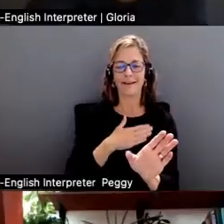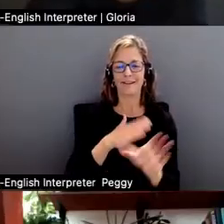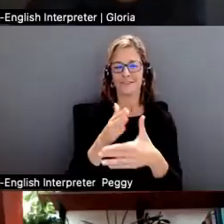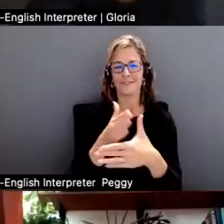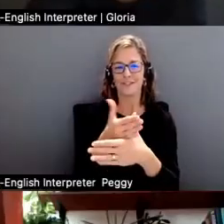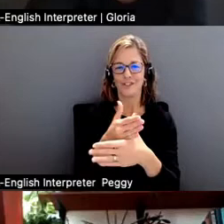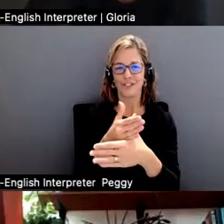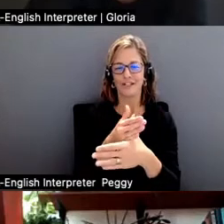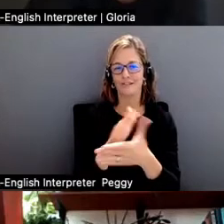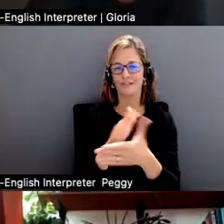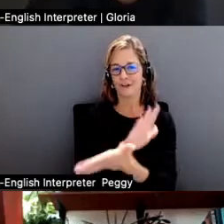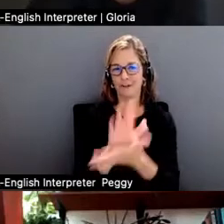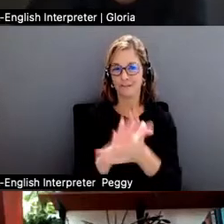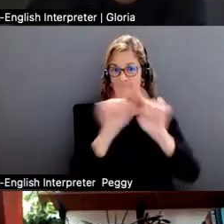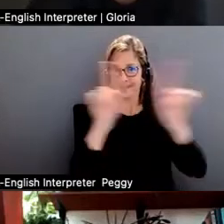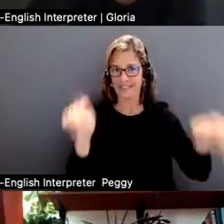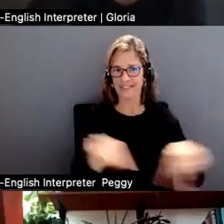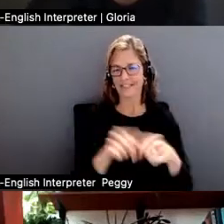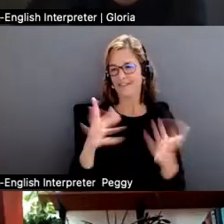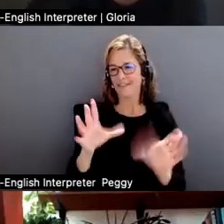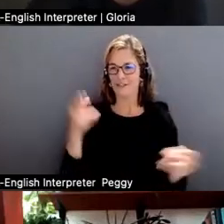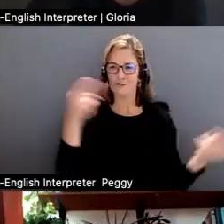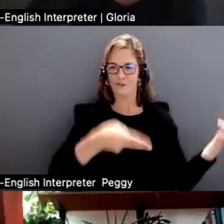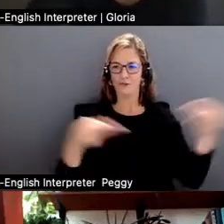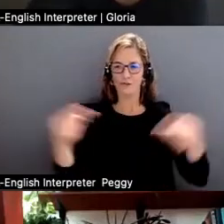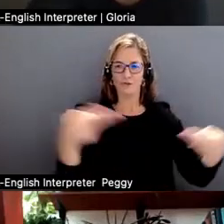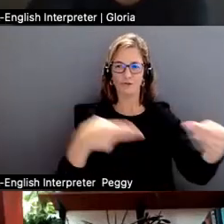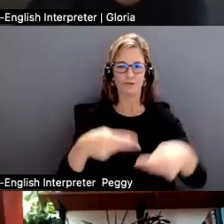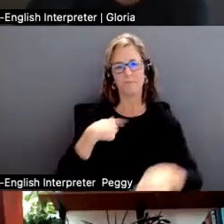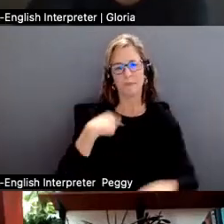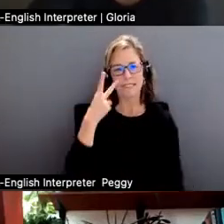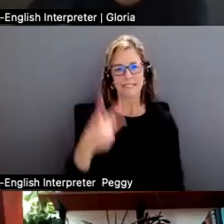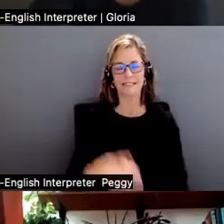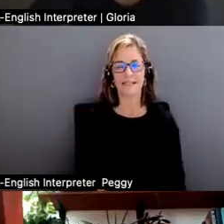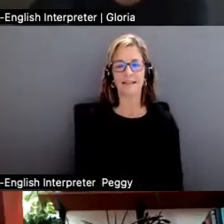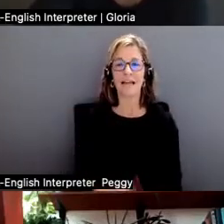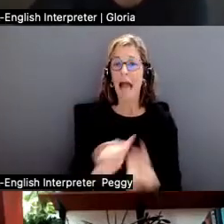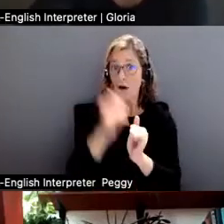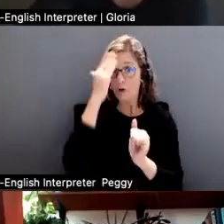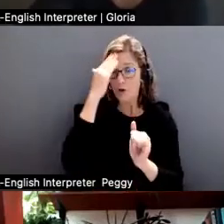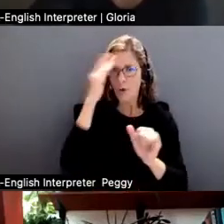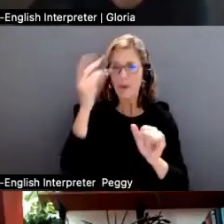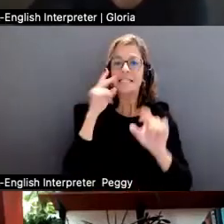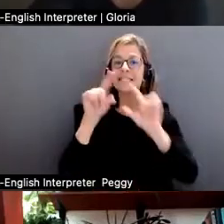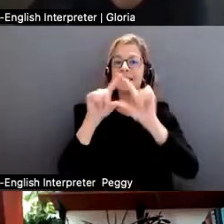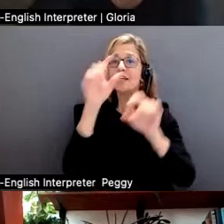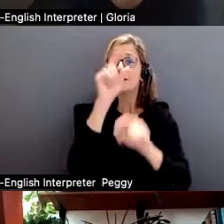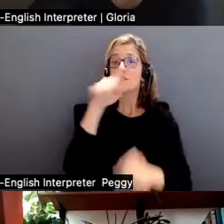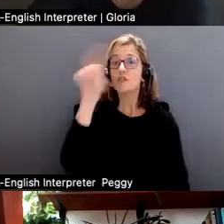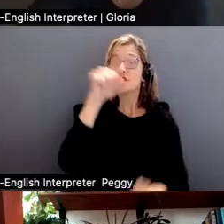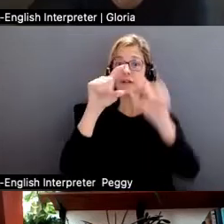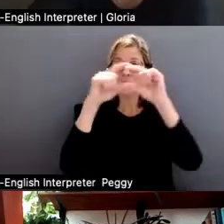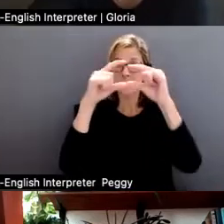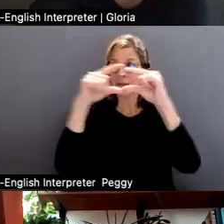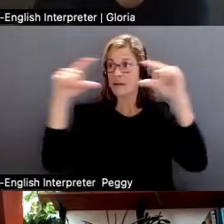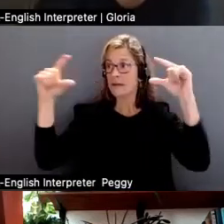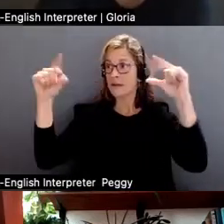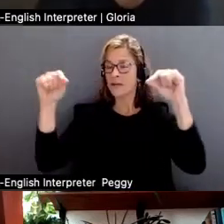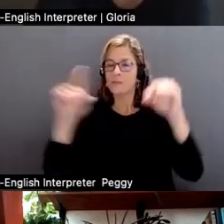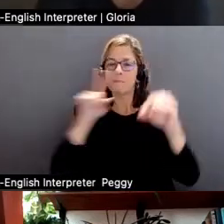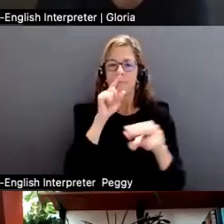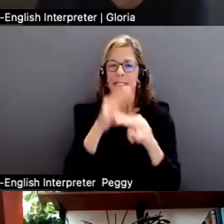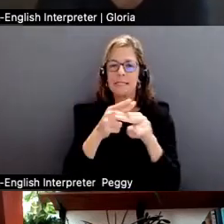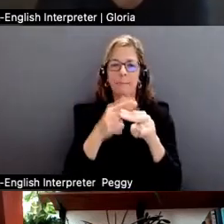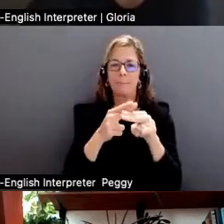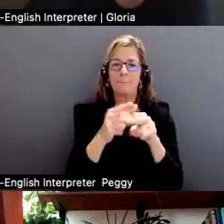shared document here. When people join, up at the top, everyone is anonymous, and then